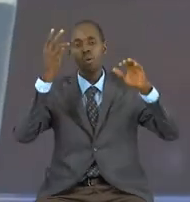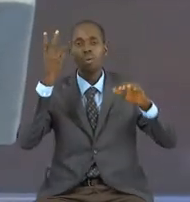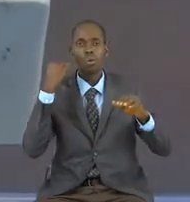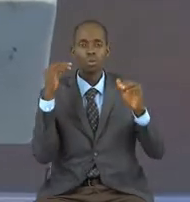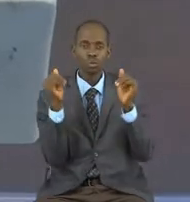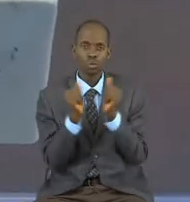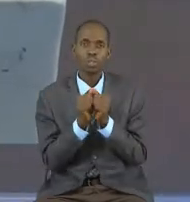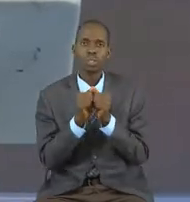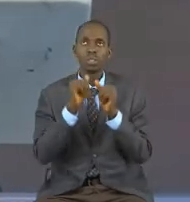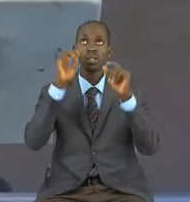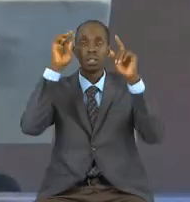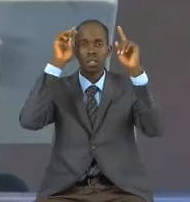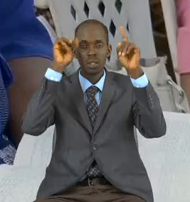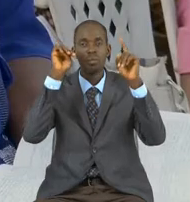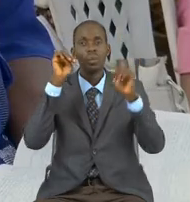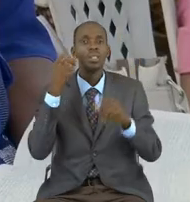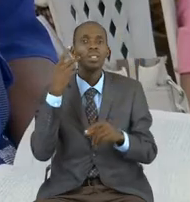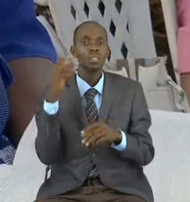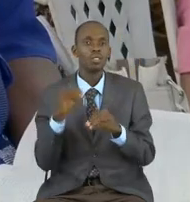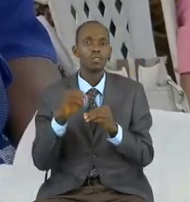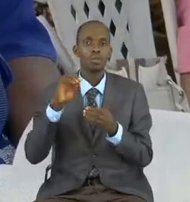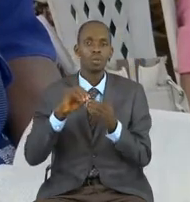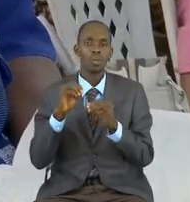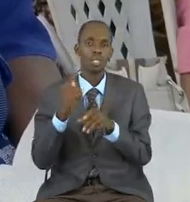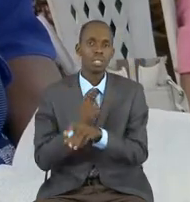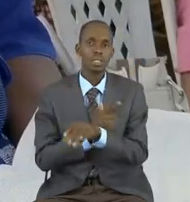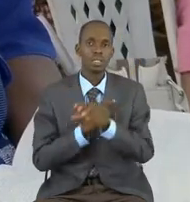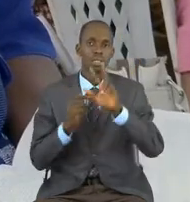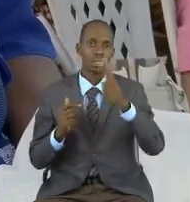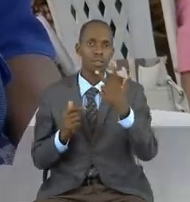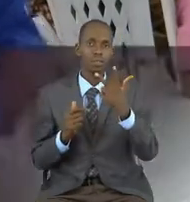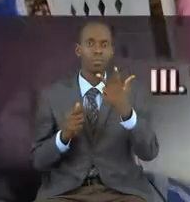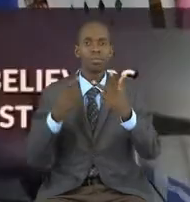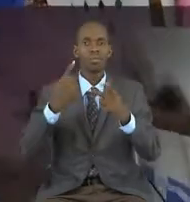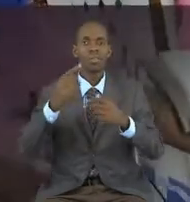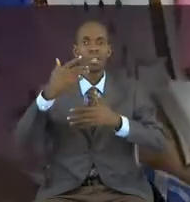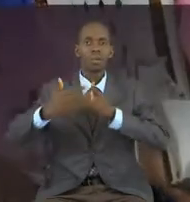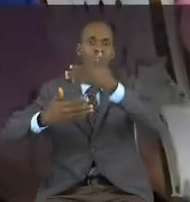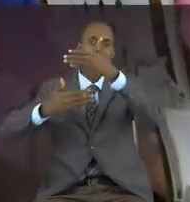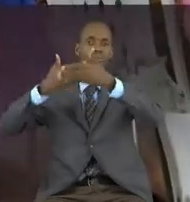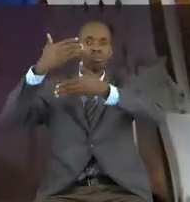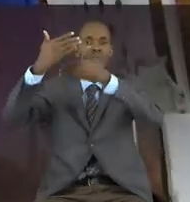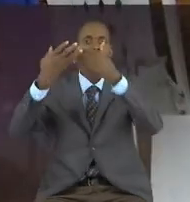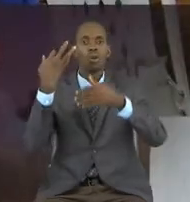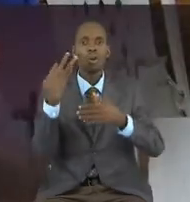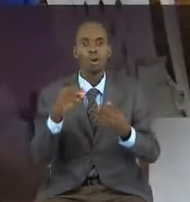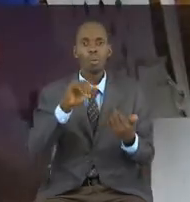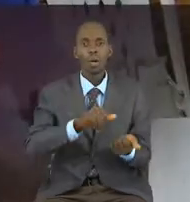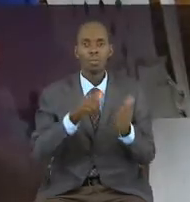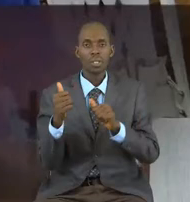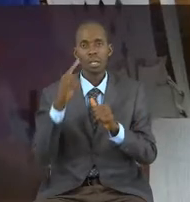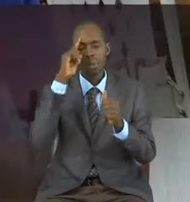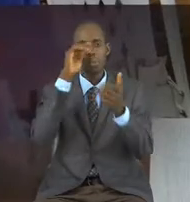at number three there. Number three, we're looking at the progress of baptized believers